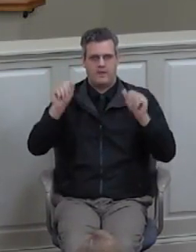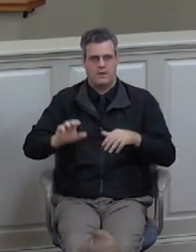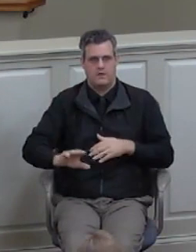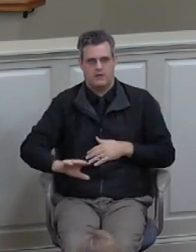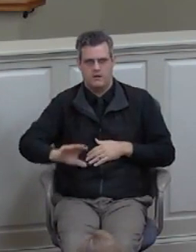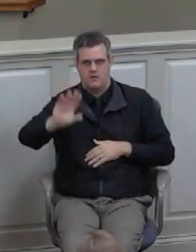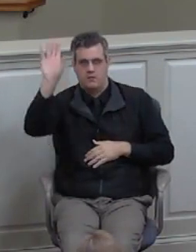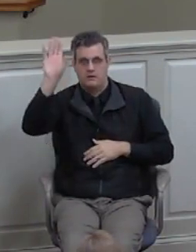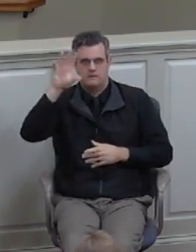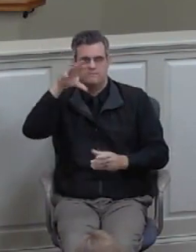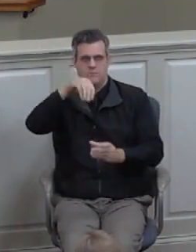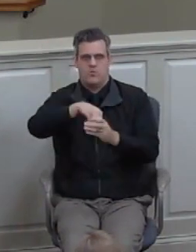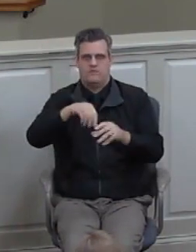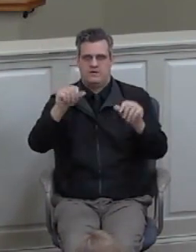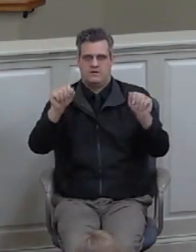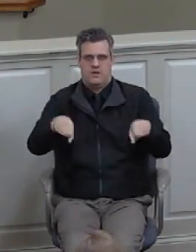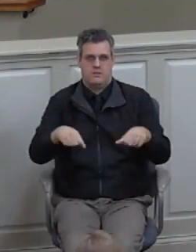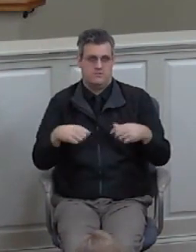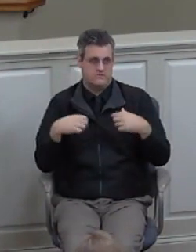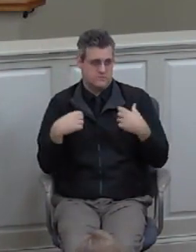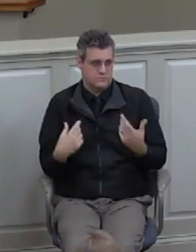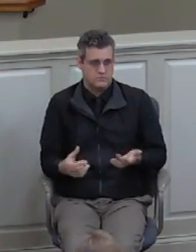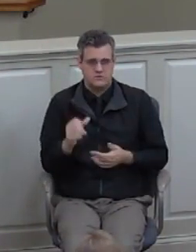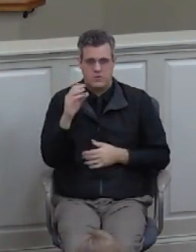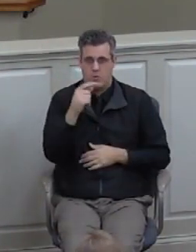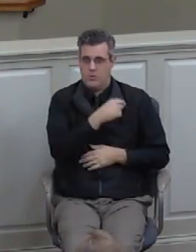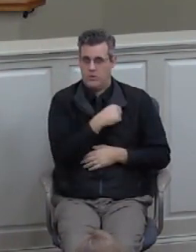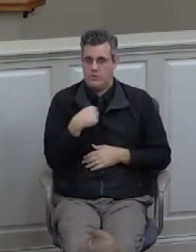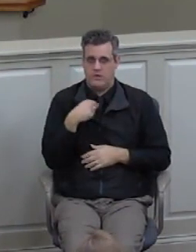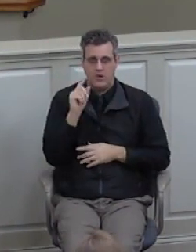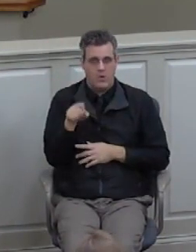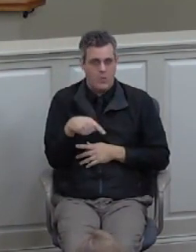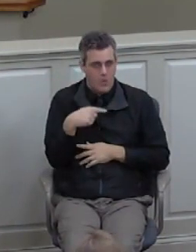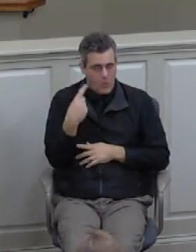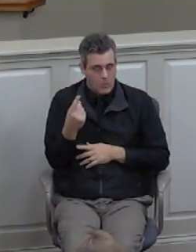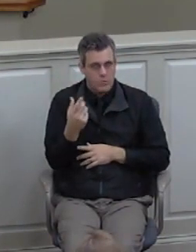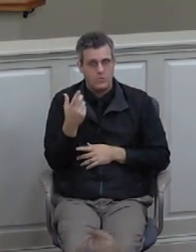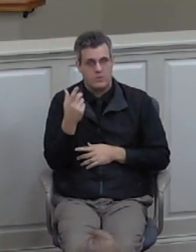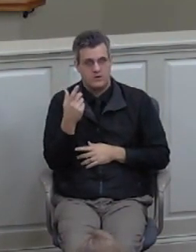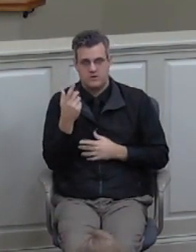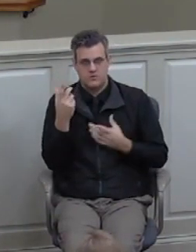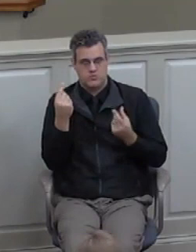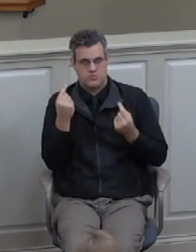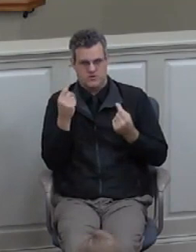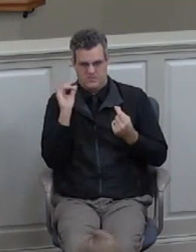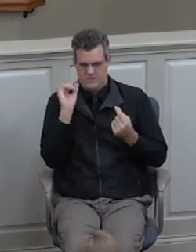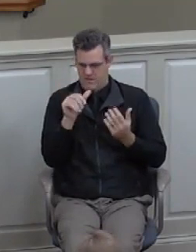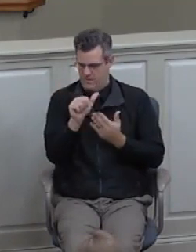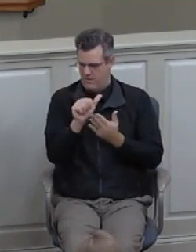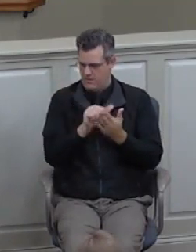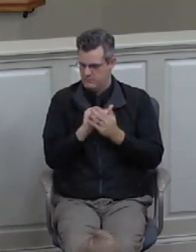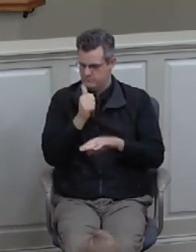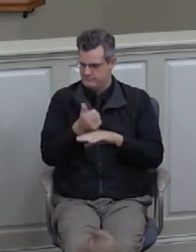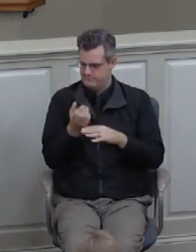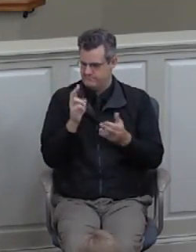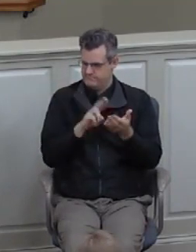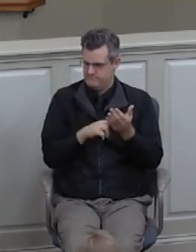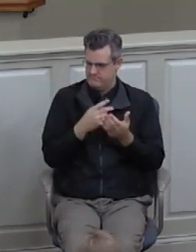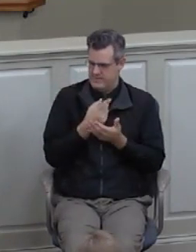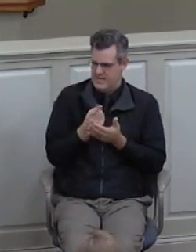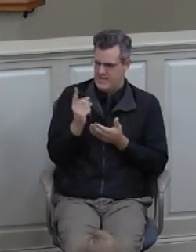and participate. So we only signed up for this account, I believe it was late last